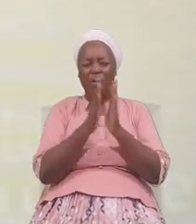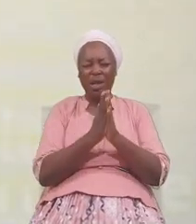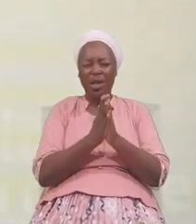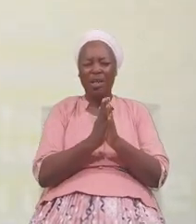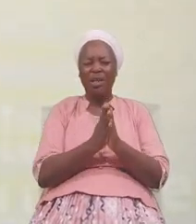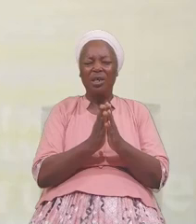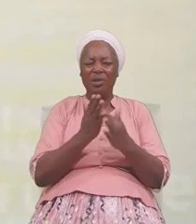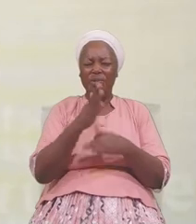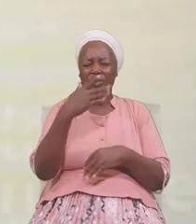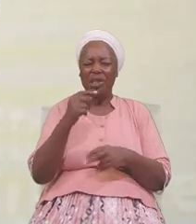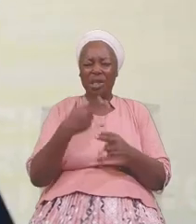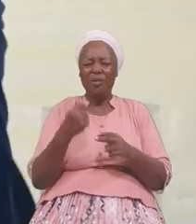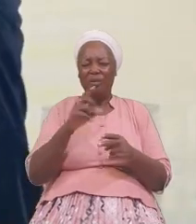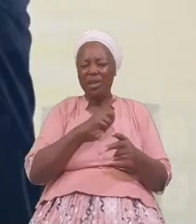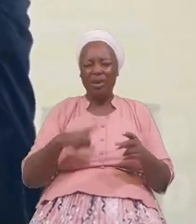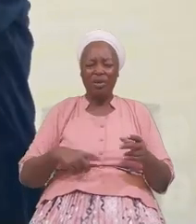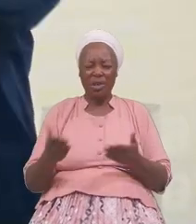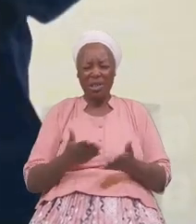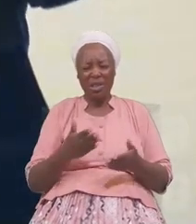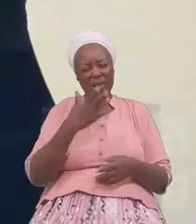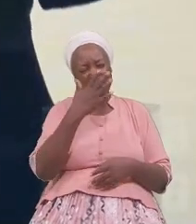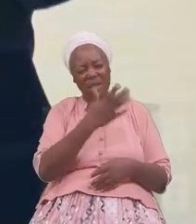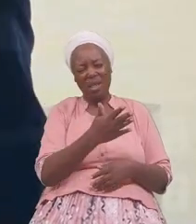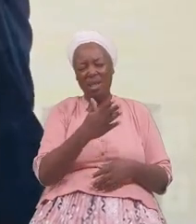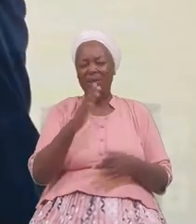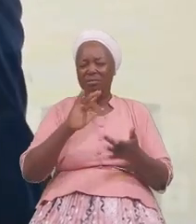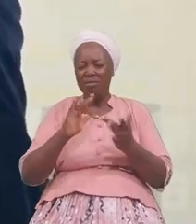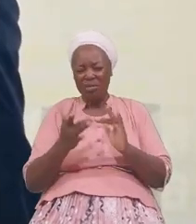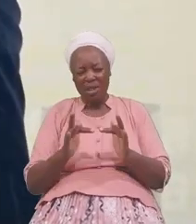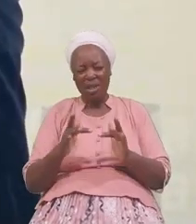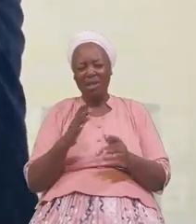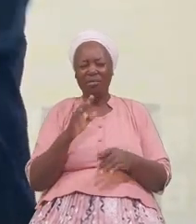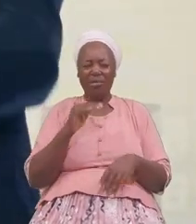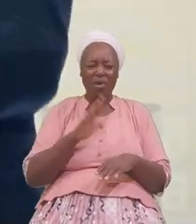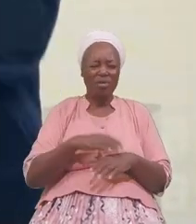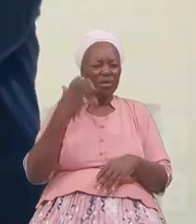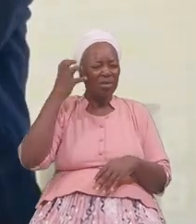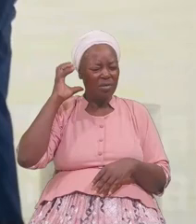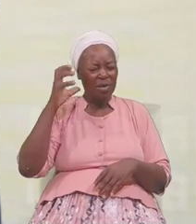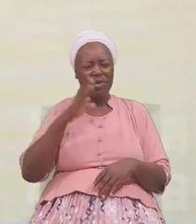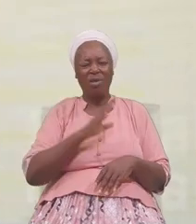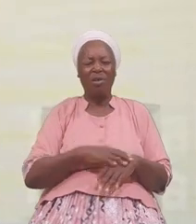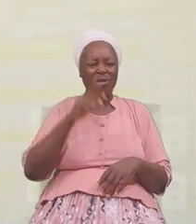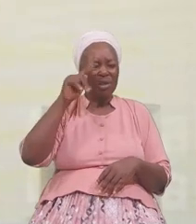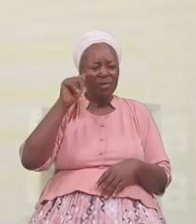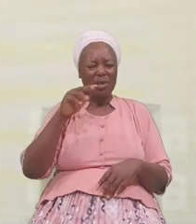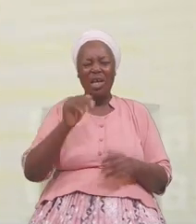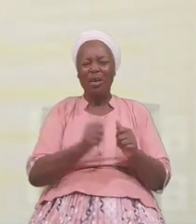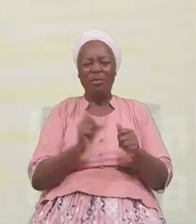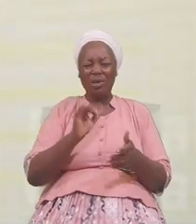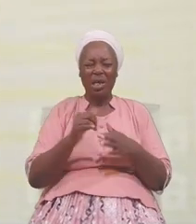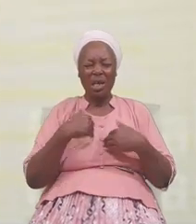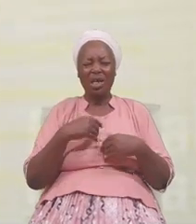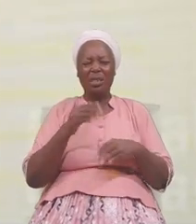of the Lord here, there, online, on the radio, on television, everyone that has